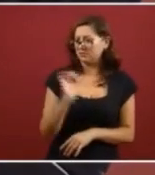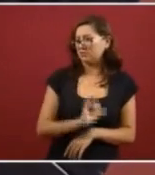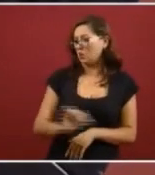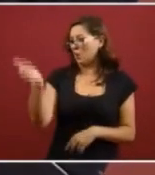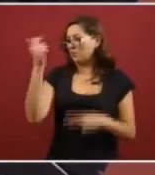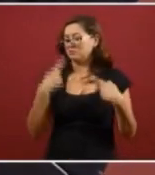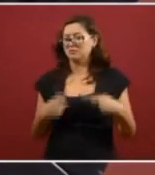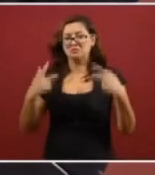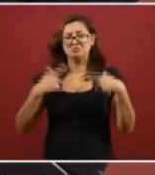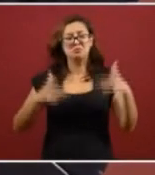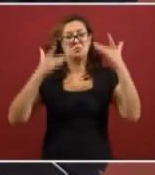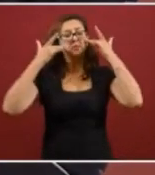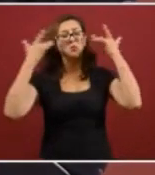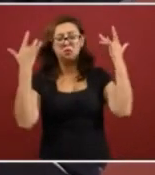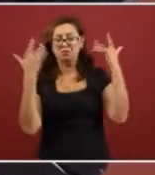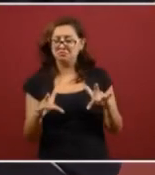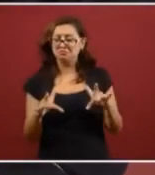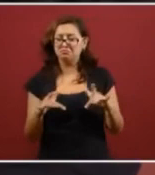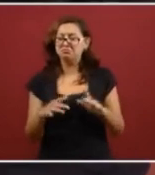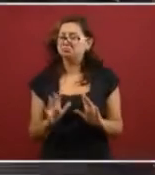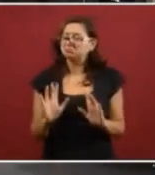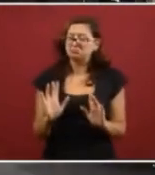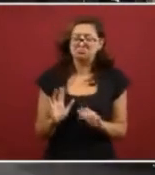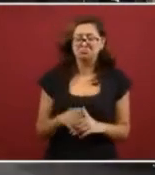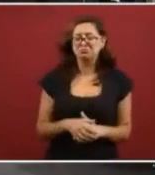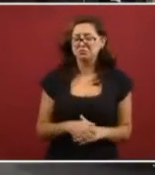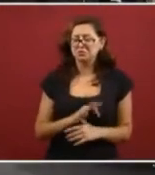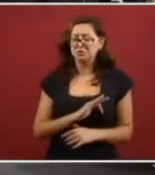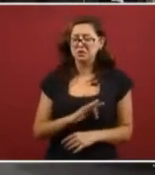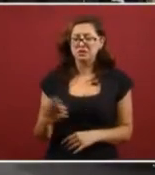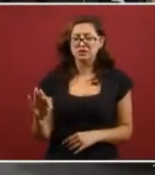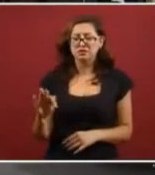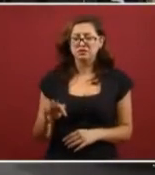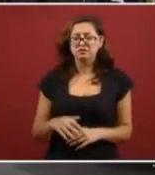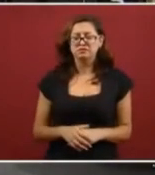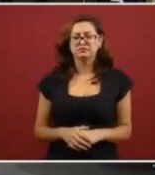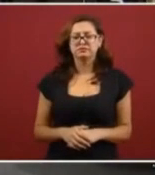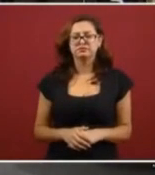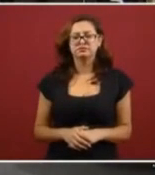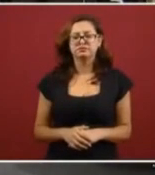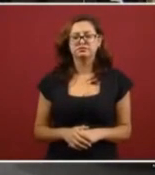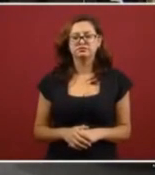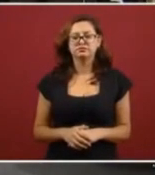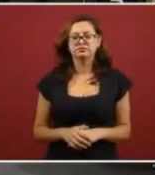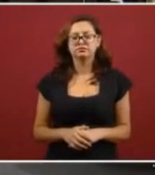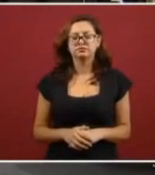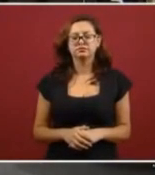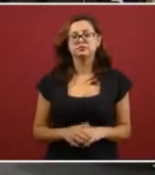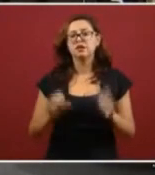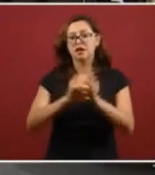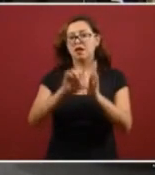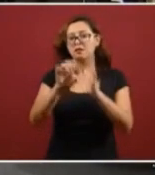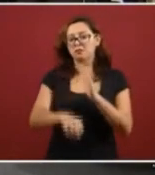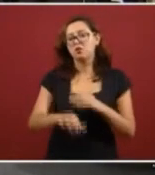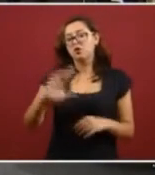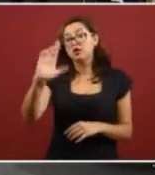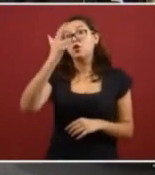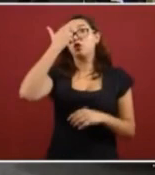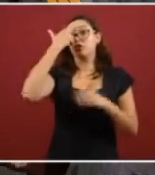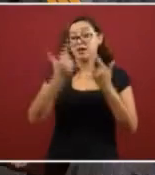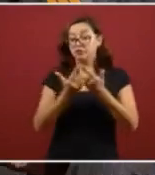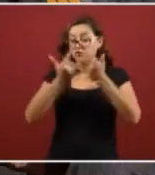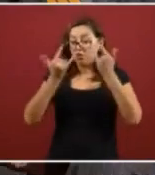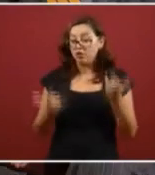other people quitting. I can just say, as an example, because it's